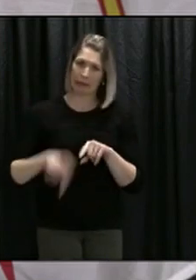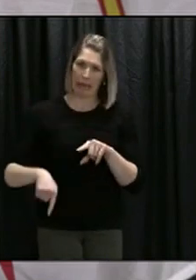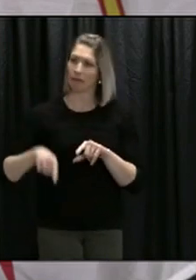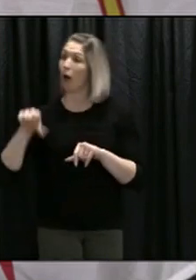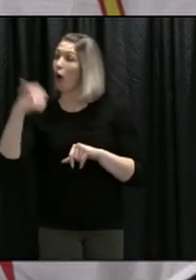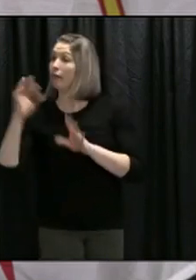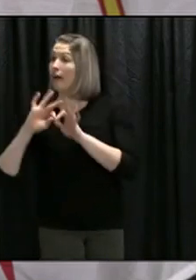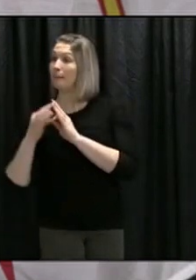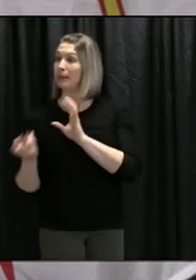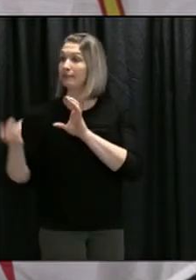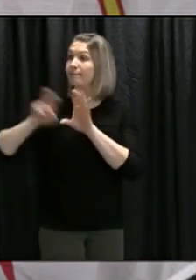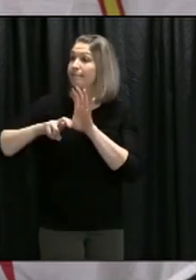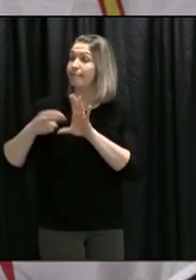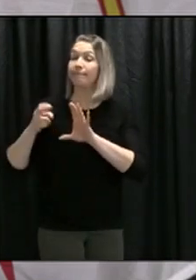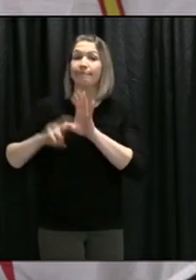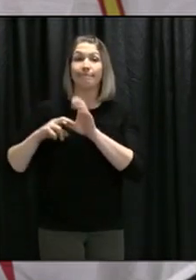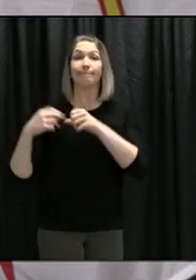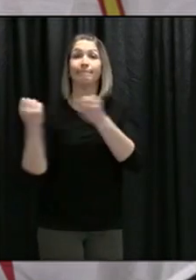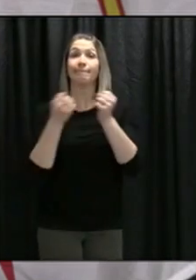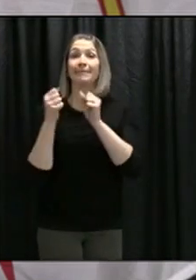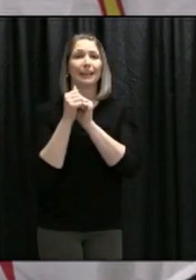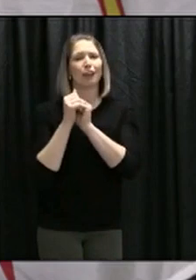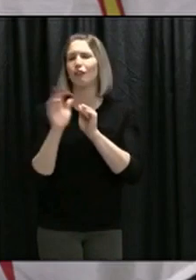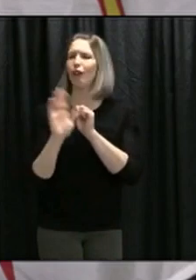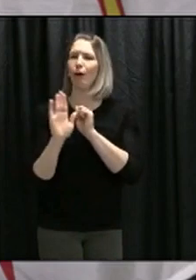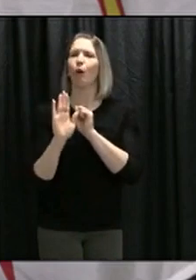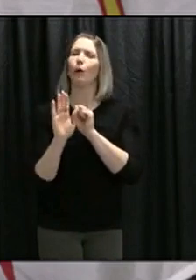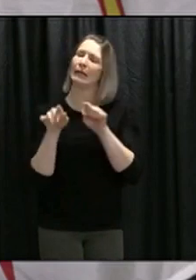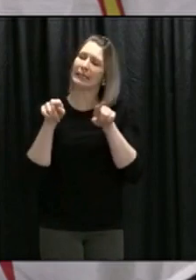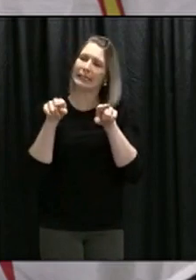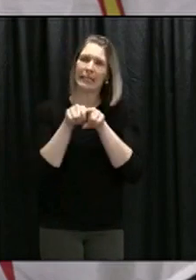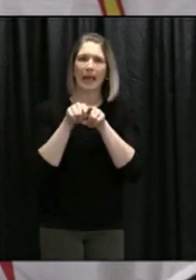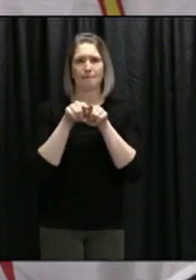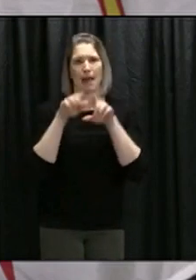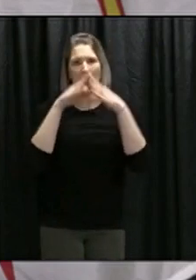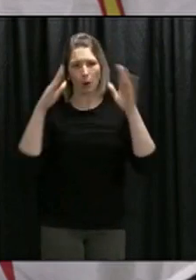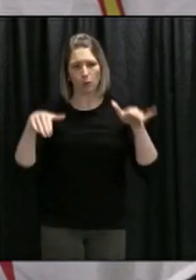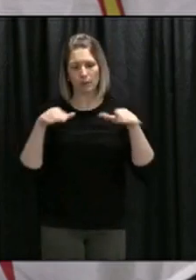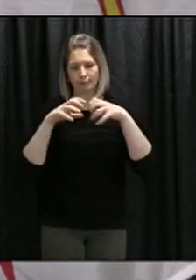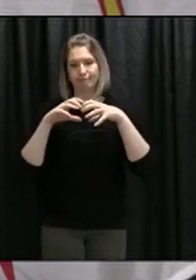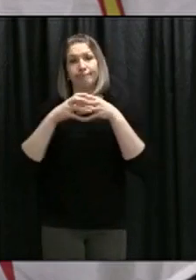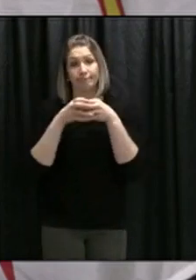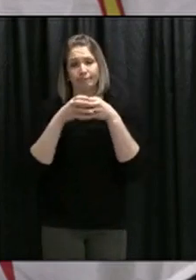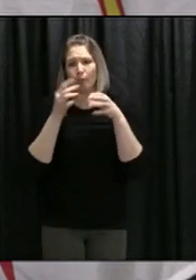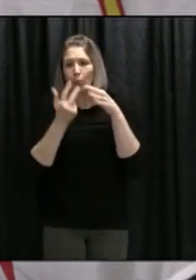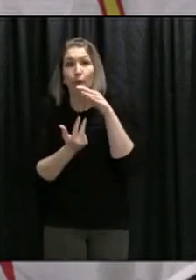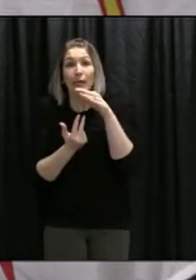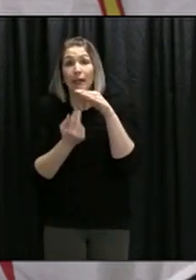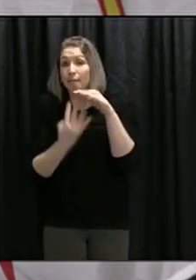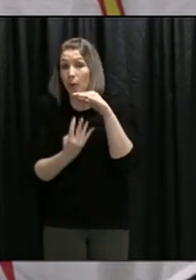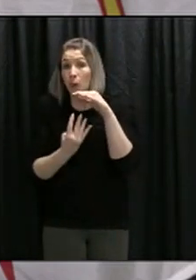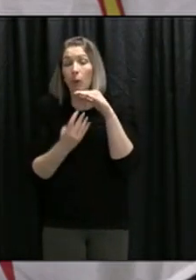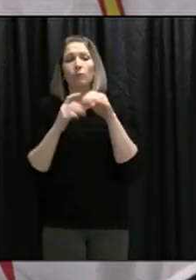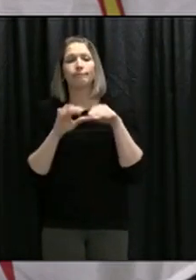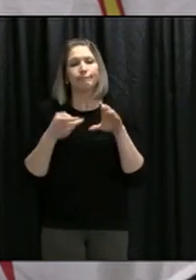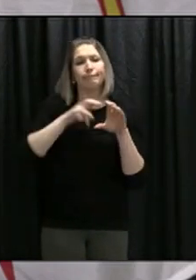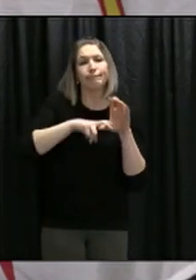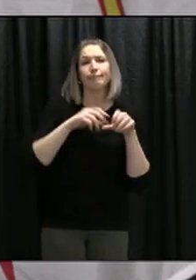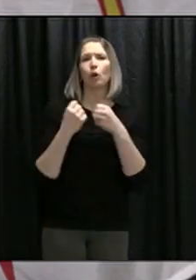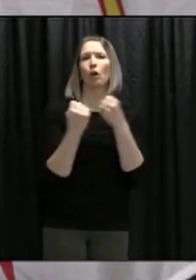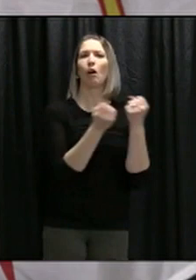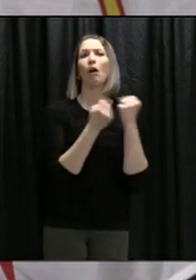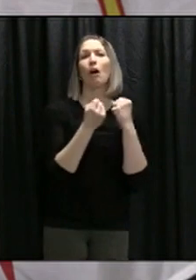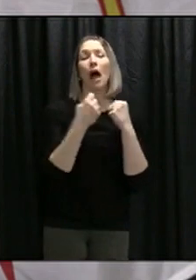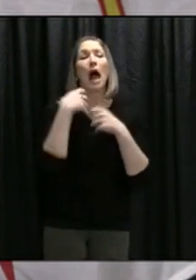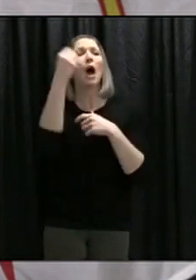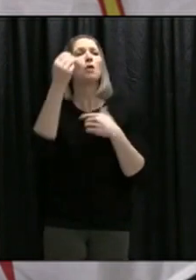bubble. If you know someone who is finding it difficult to cope with COVID-19, reach out virtually or call or text.